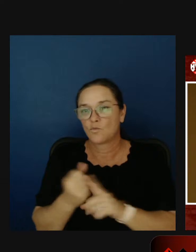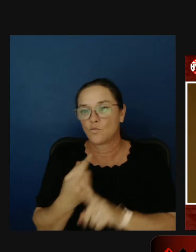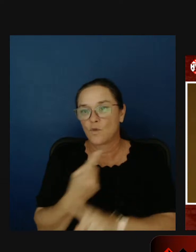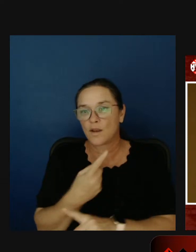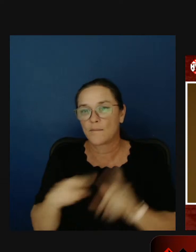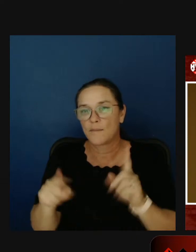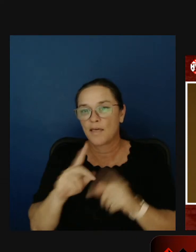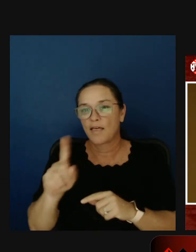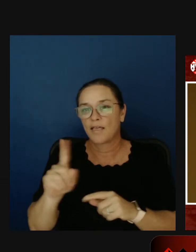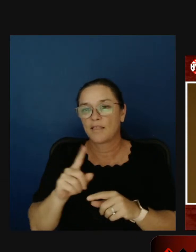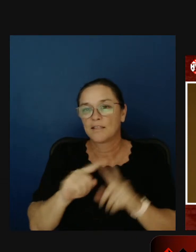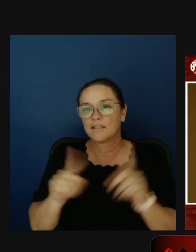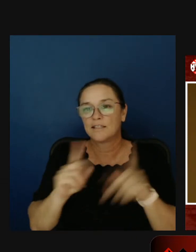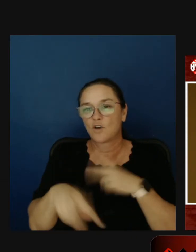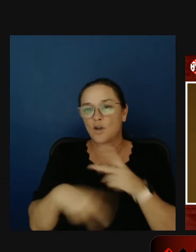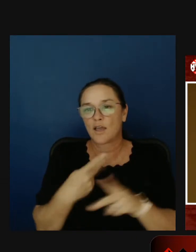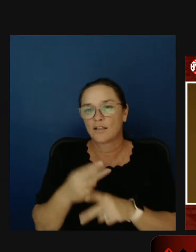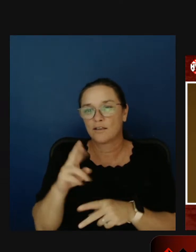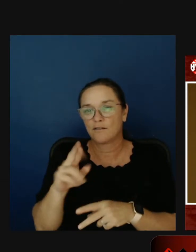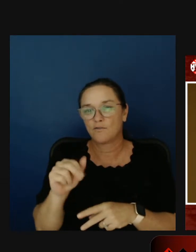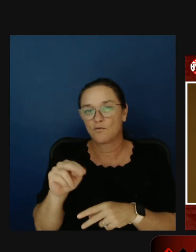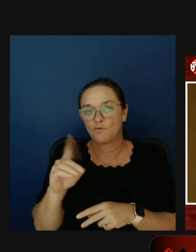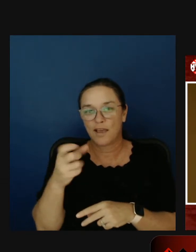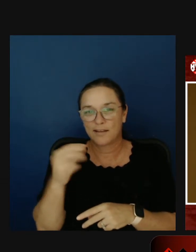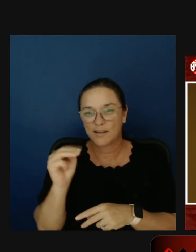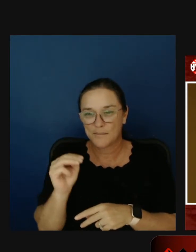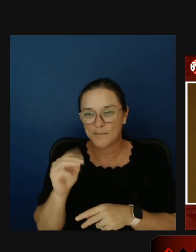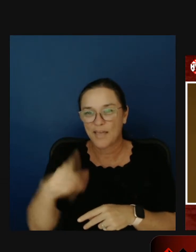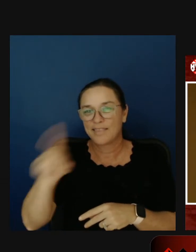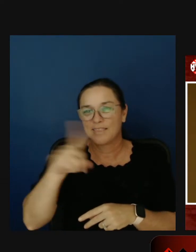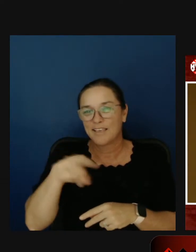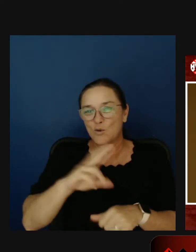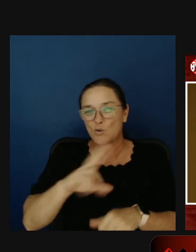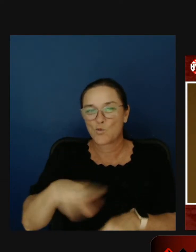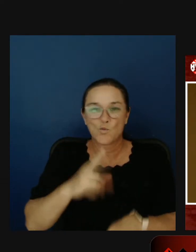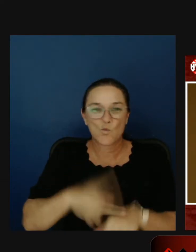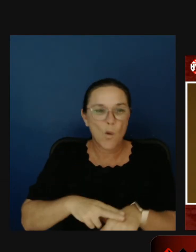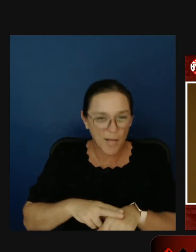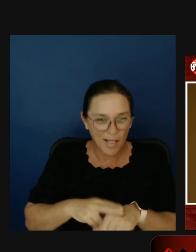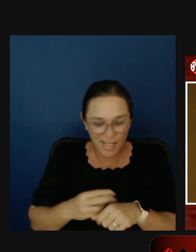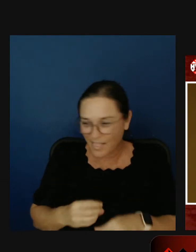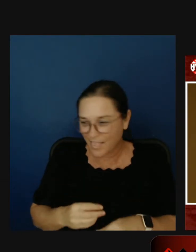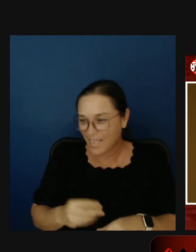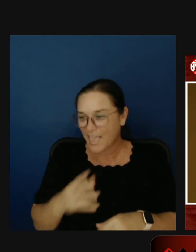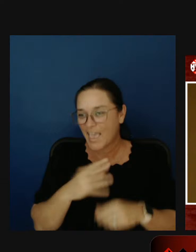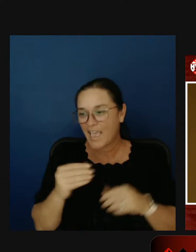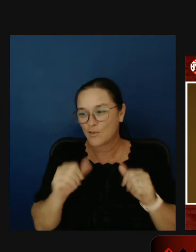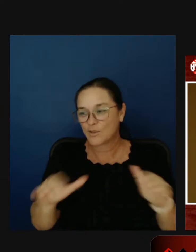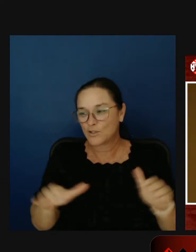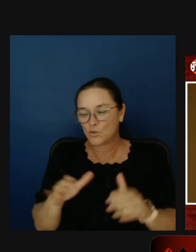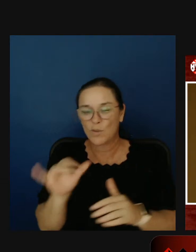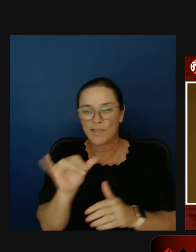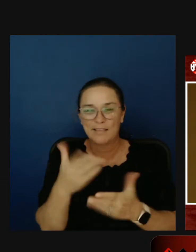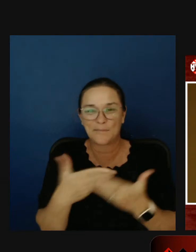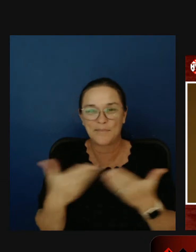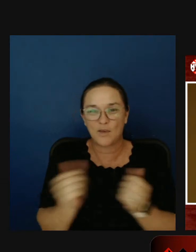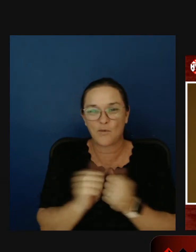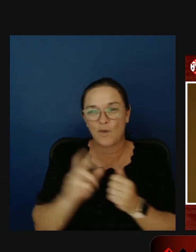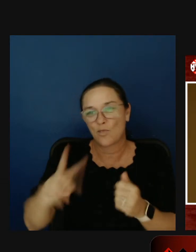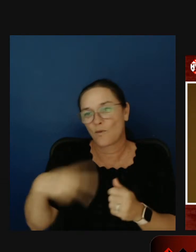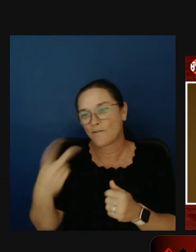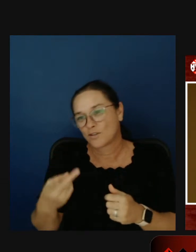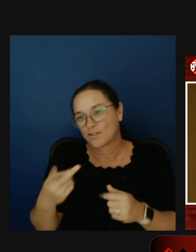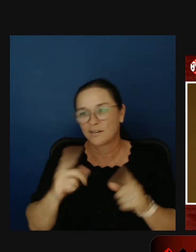normal faults. So all these are normal faults. And you can do the same thing with reverse faults, transform